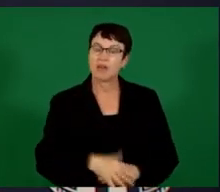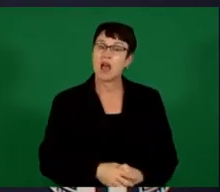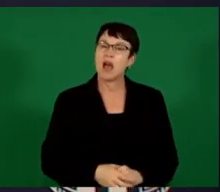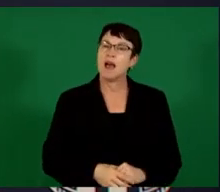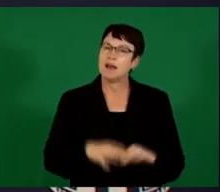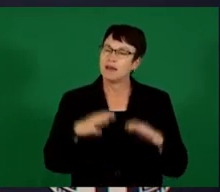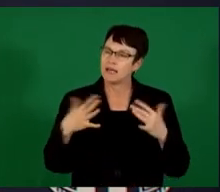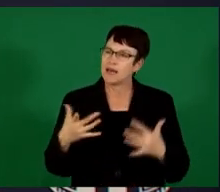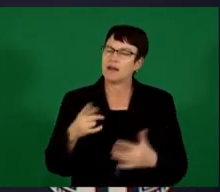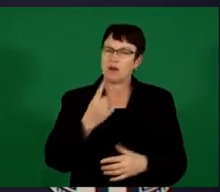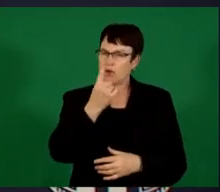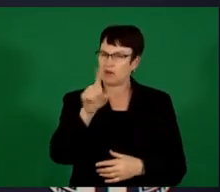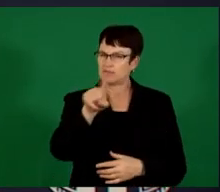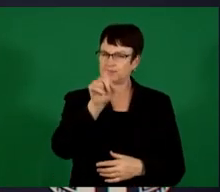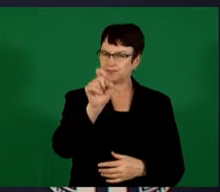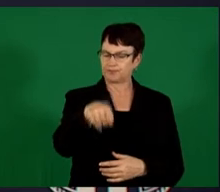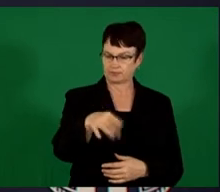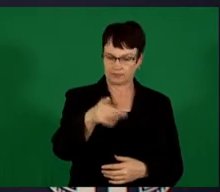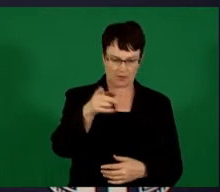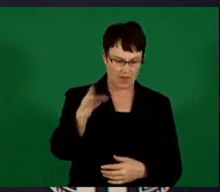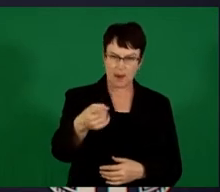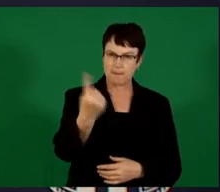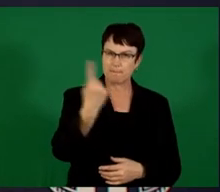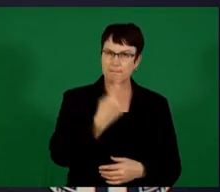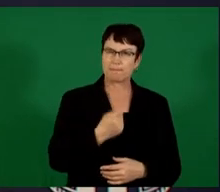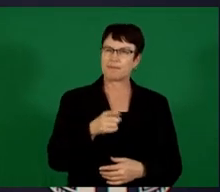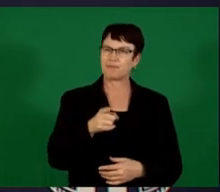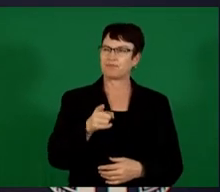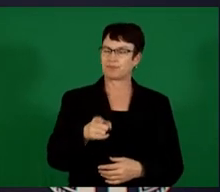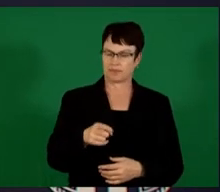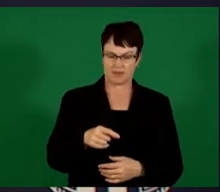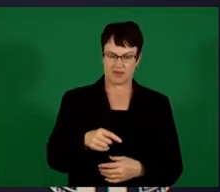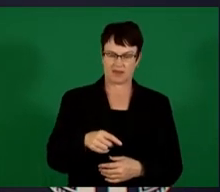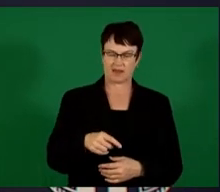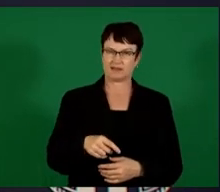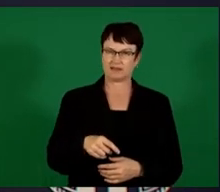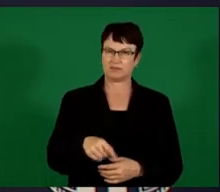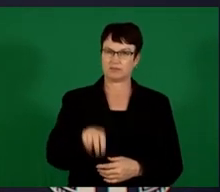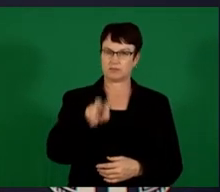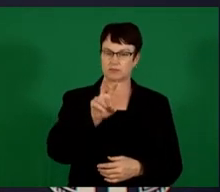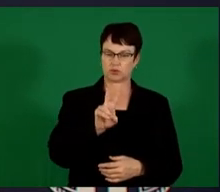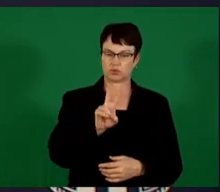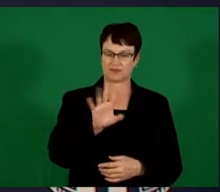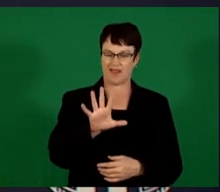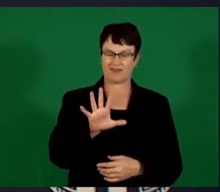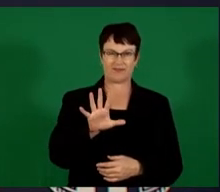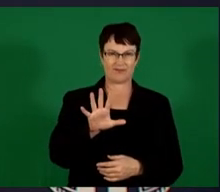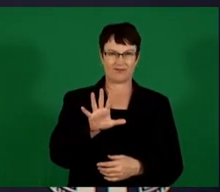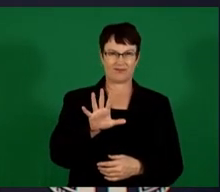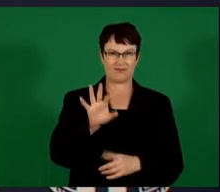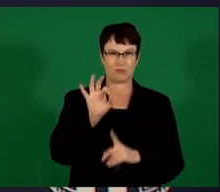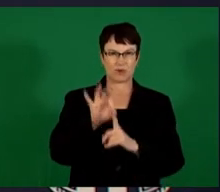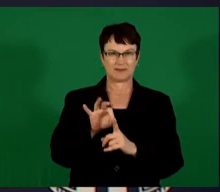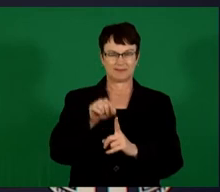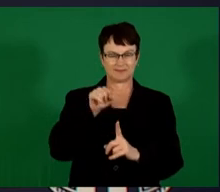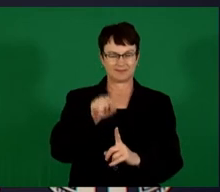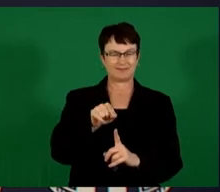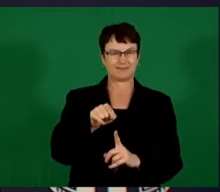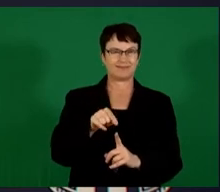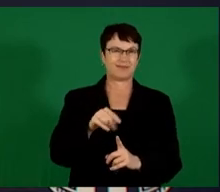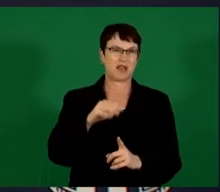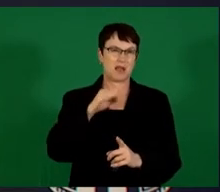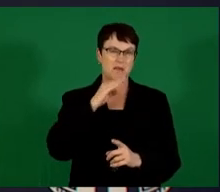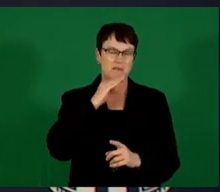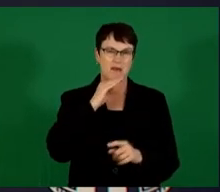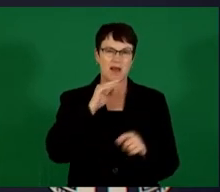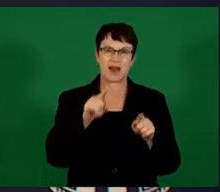That question about what the 25 basis points mean is more like taking your